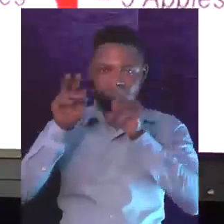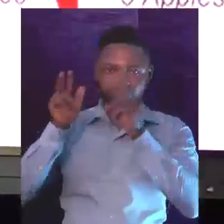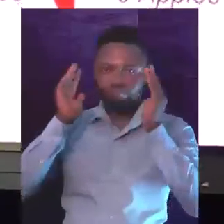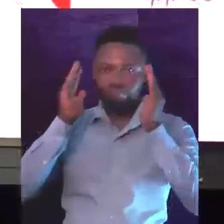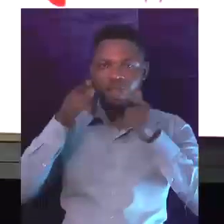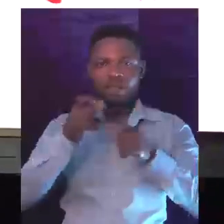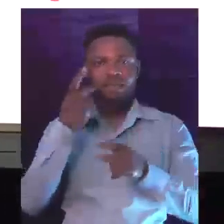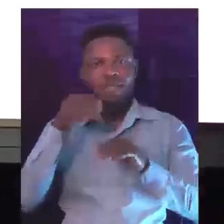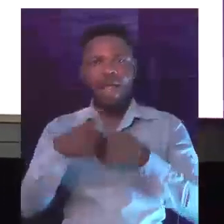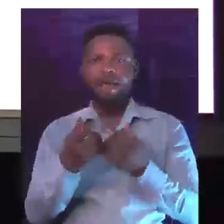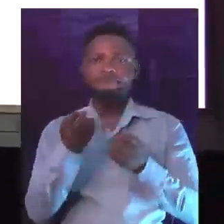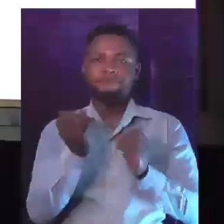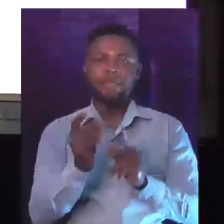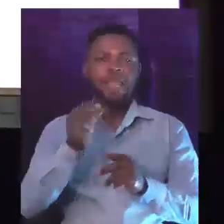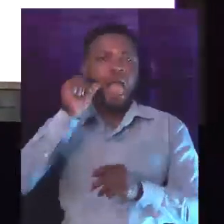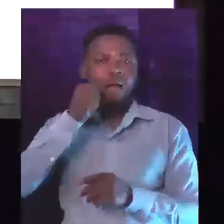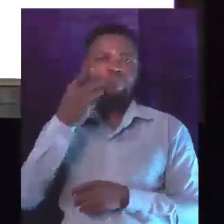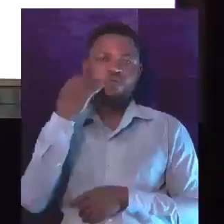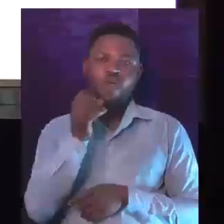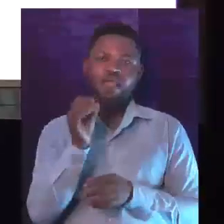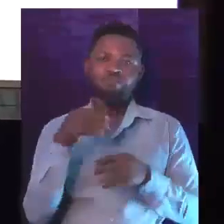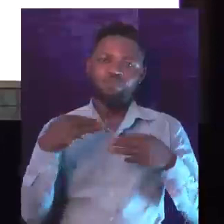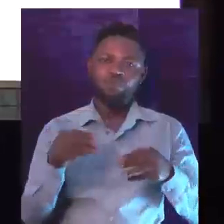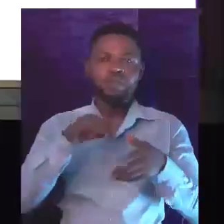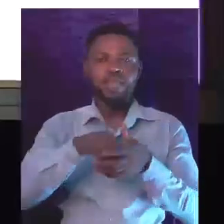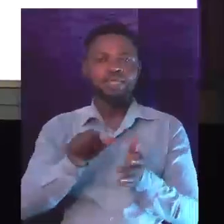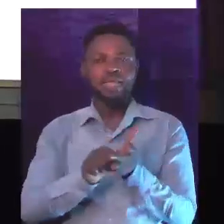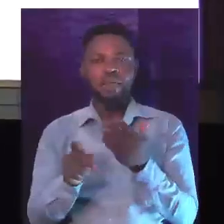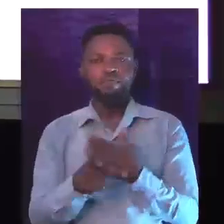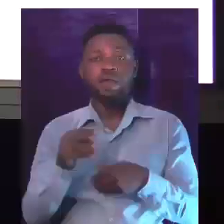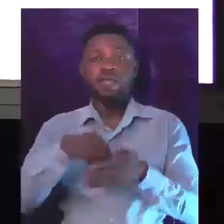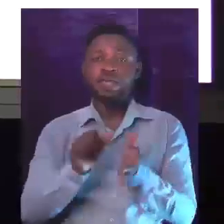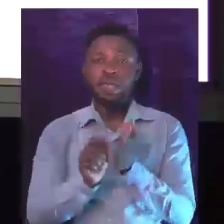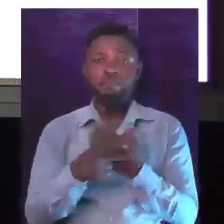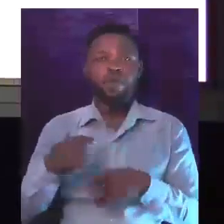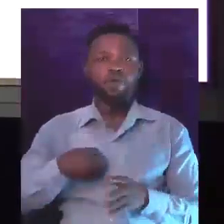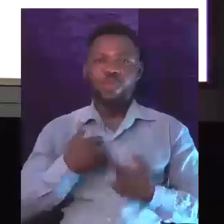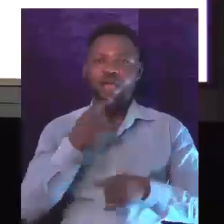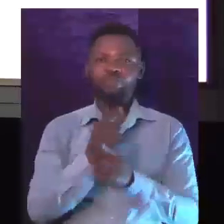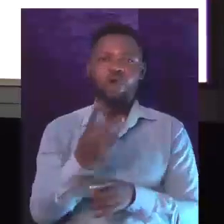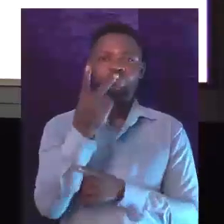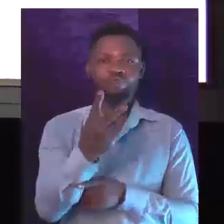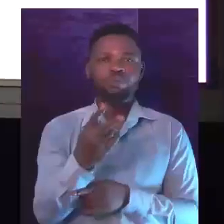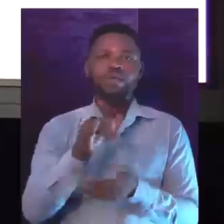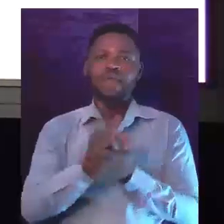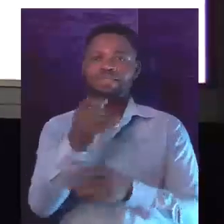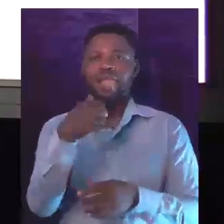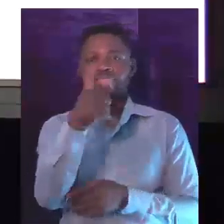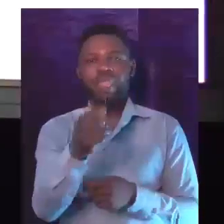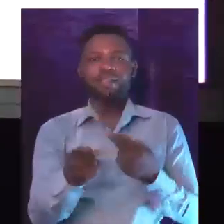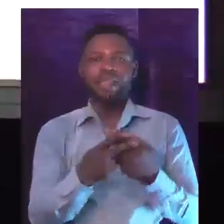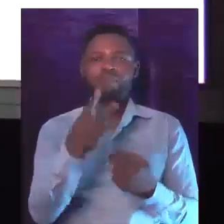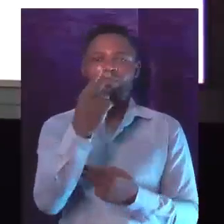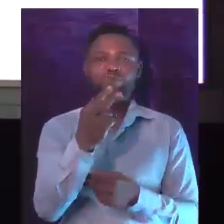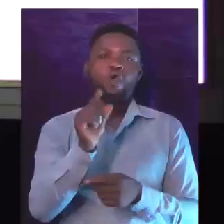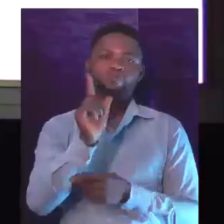Eyes on me. Let's see just how many apples were sold in April. In April, we have just 2 images, and that is 10 times 2.